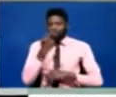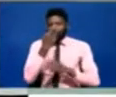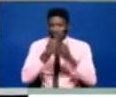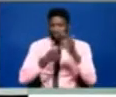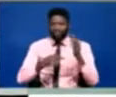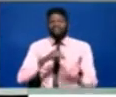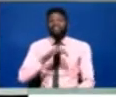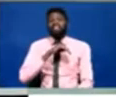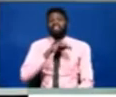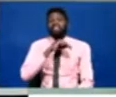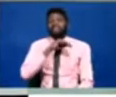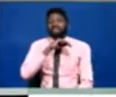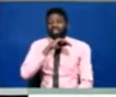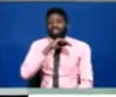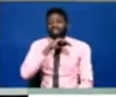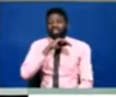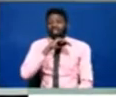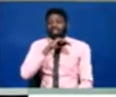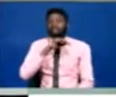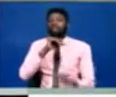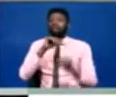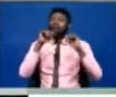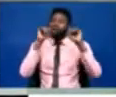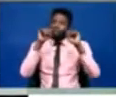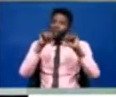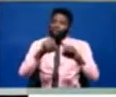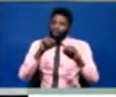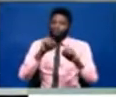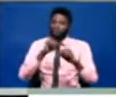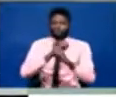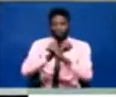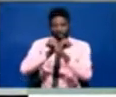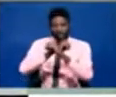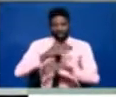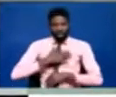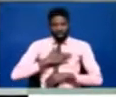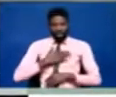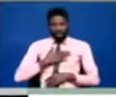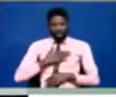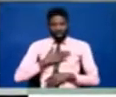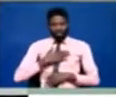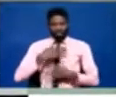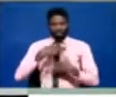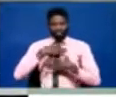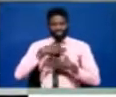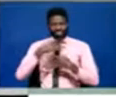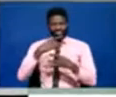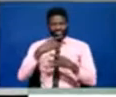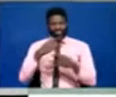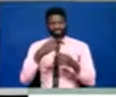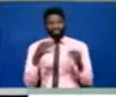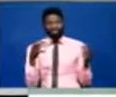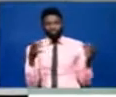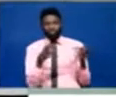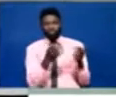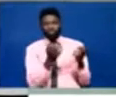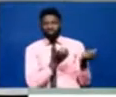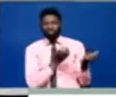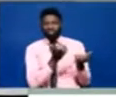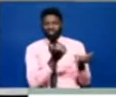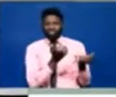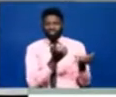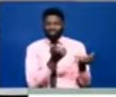would protect our interest. Our interest. So these are business people. So the local person would look at it